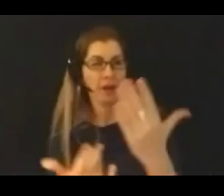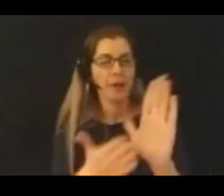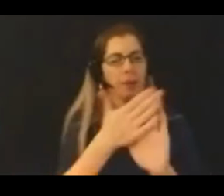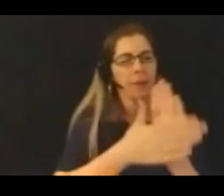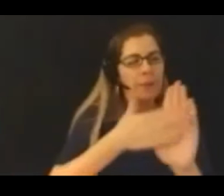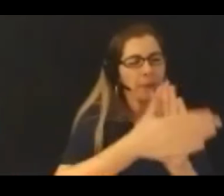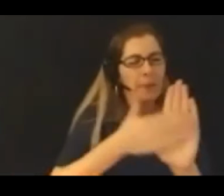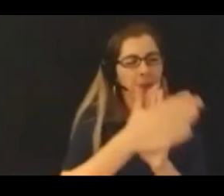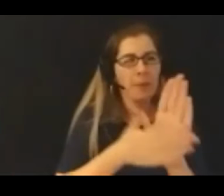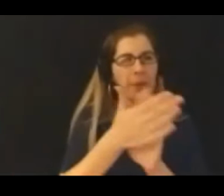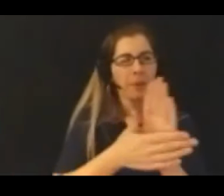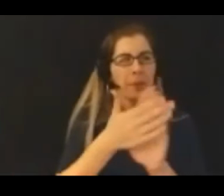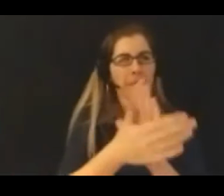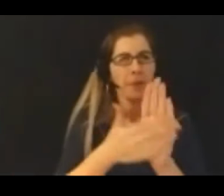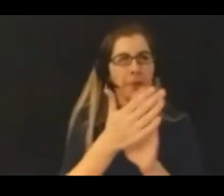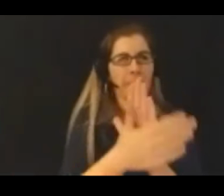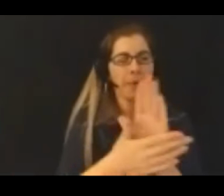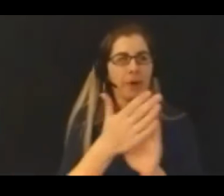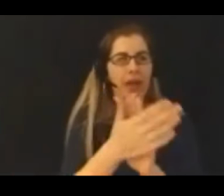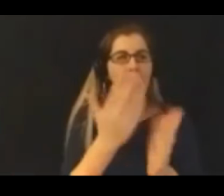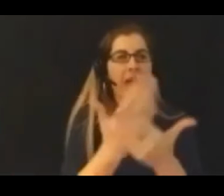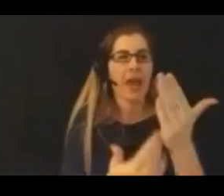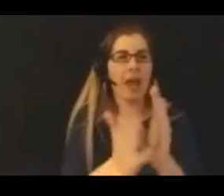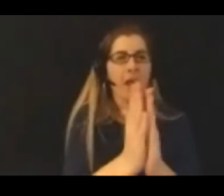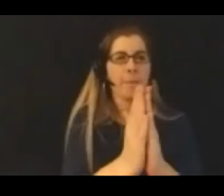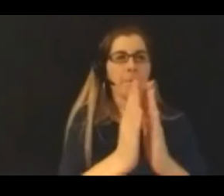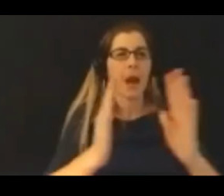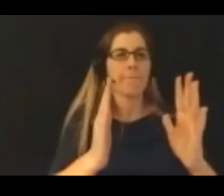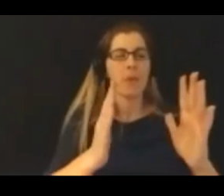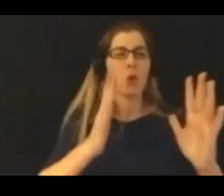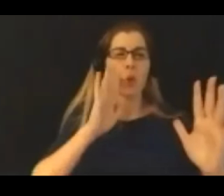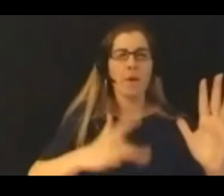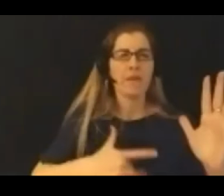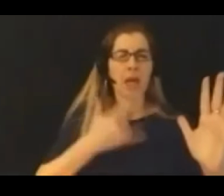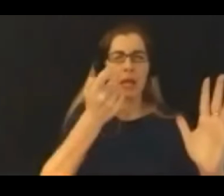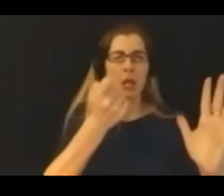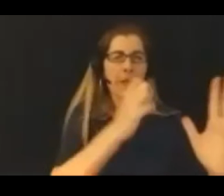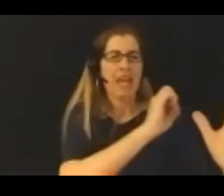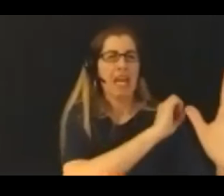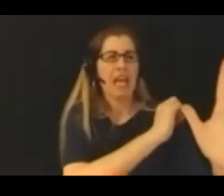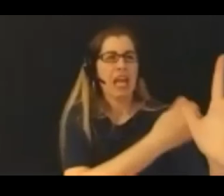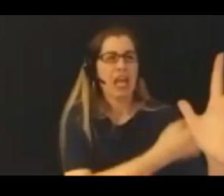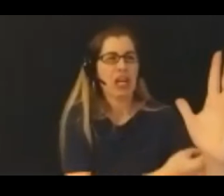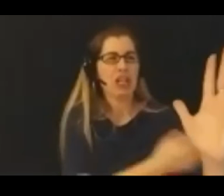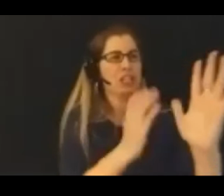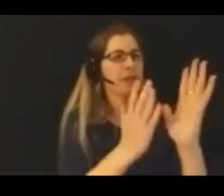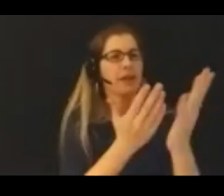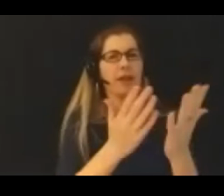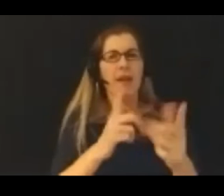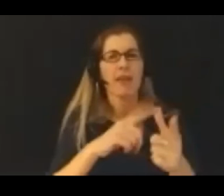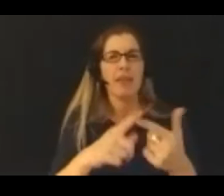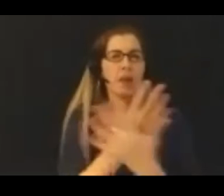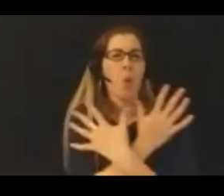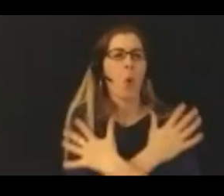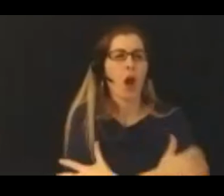From here, I'm going to pull those hands apart. Feel that buzz of energy. And then just softly kind of wash it all over myself